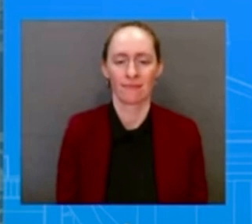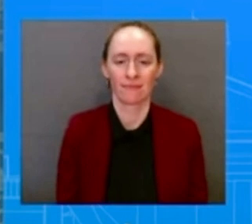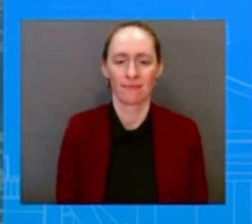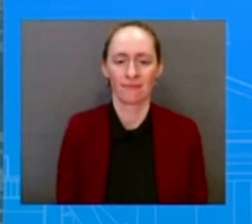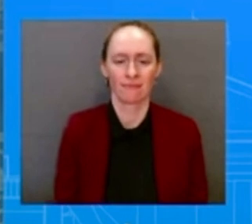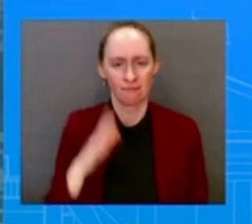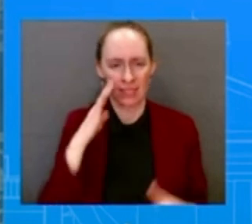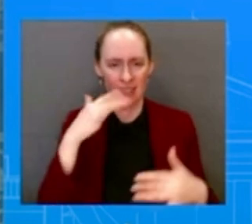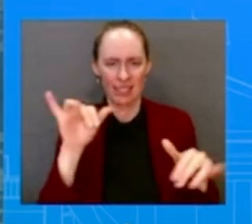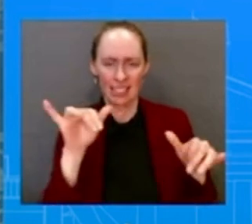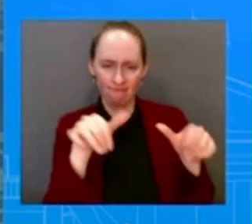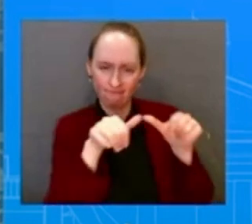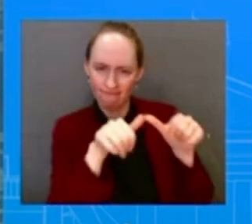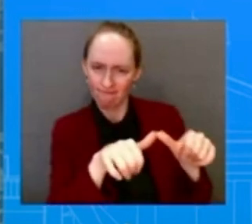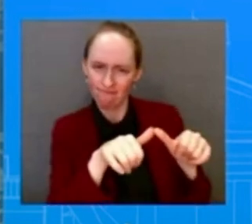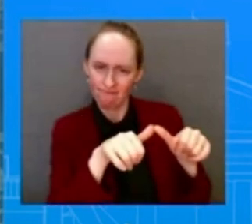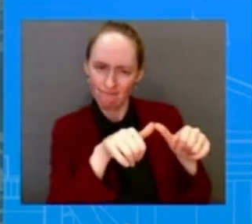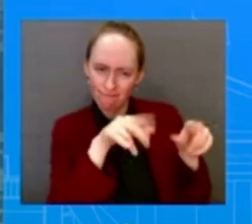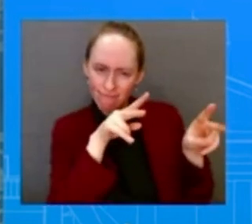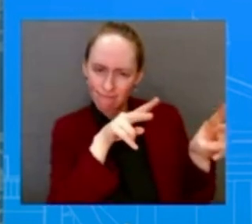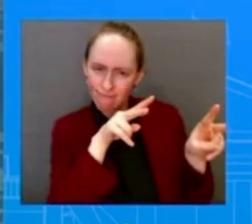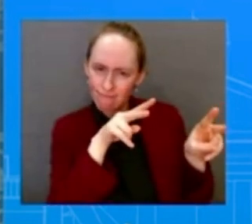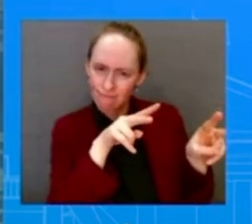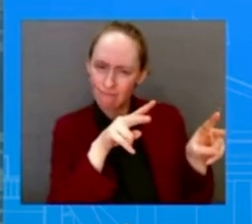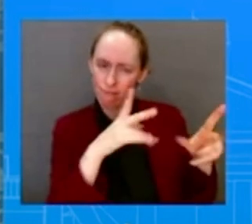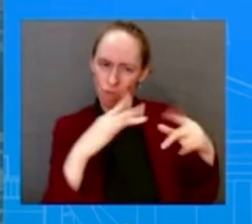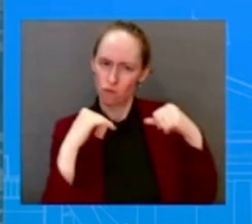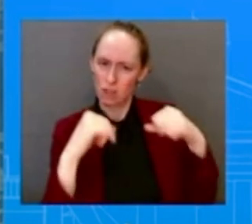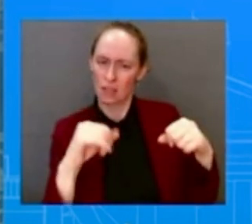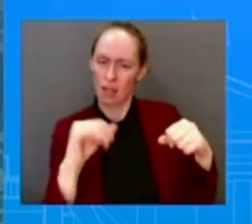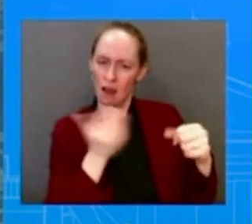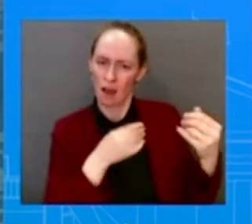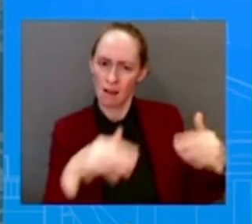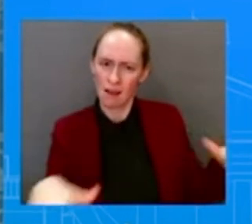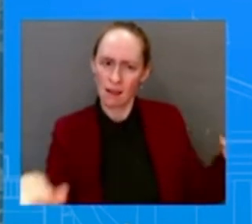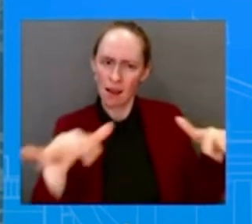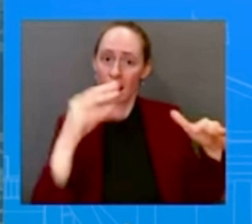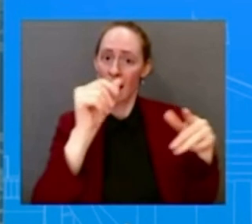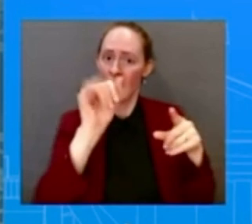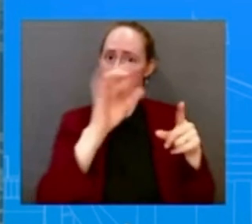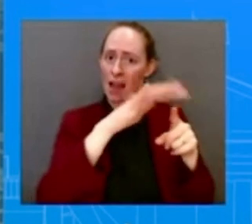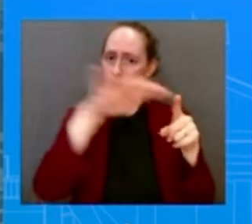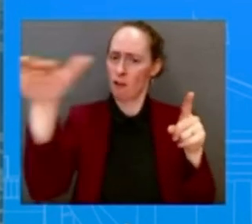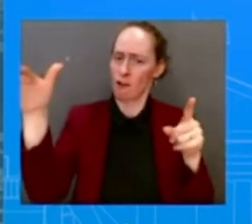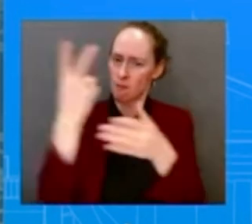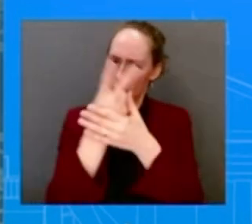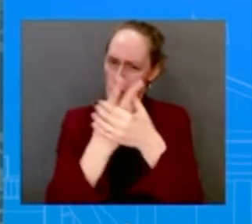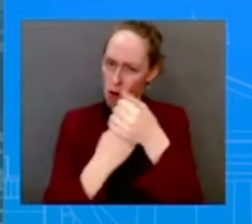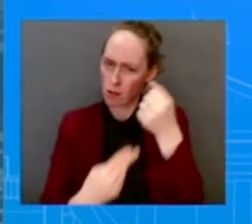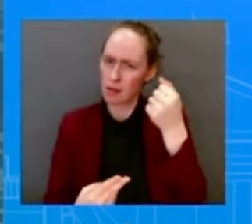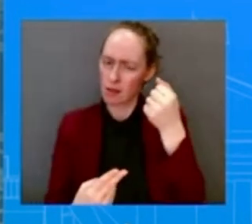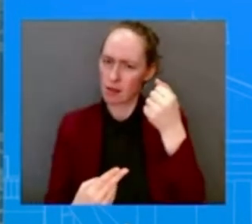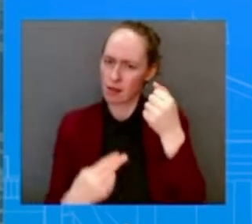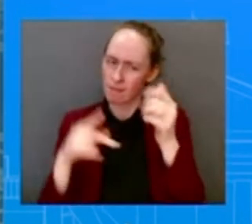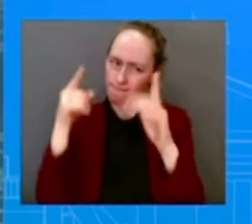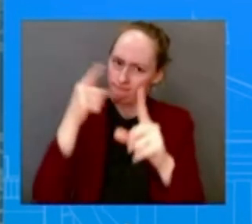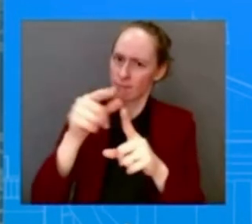airspace. We're going to remain vigilant about the skies over the United States. And as I said